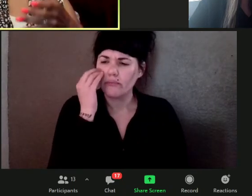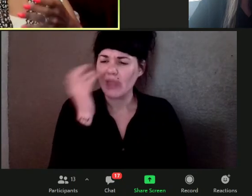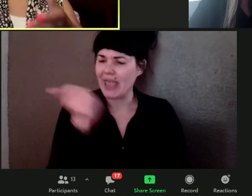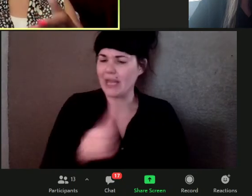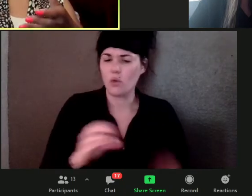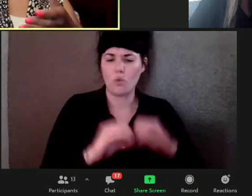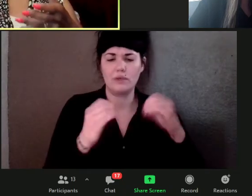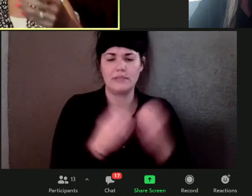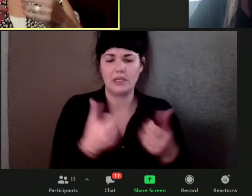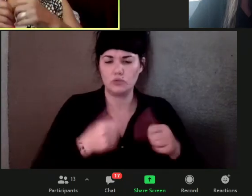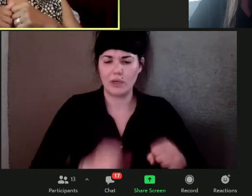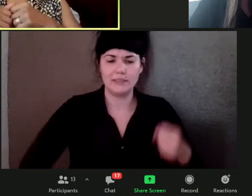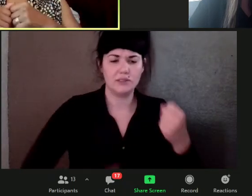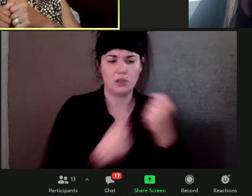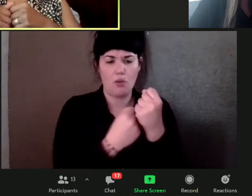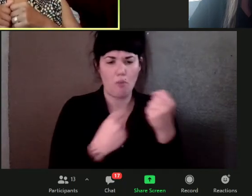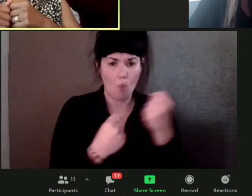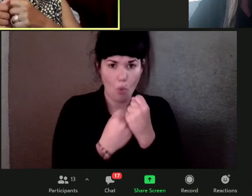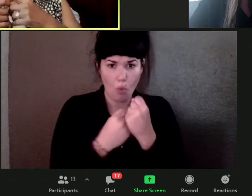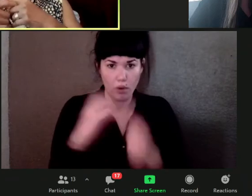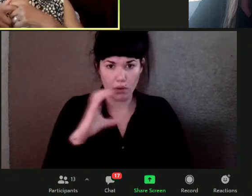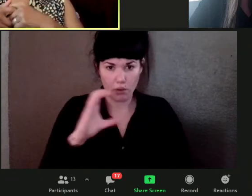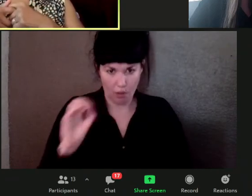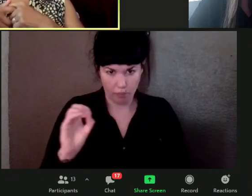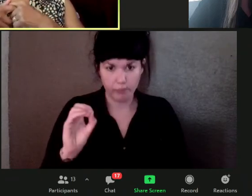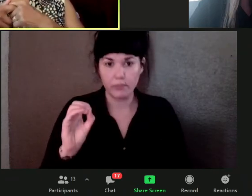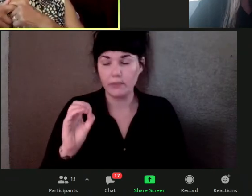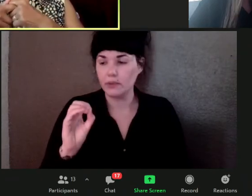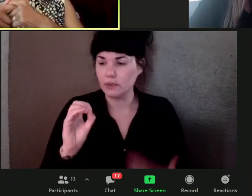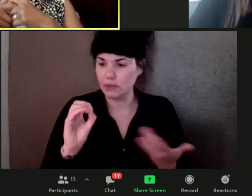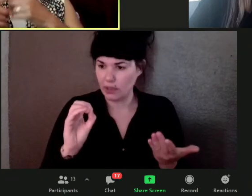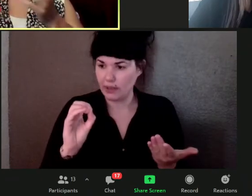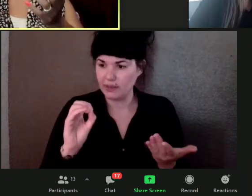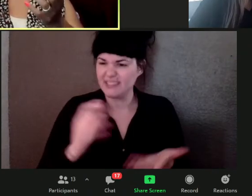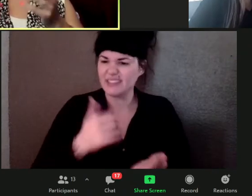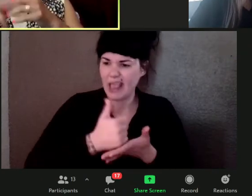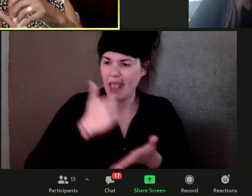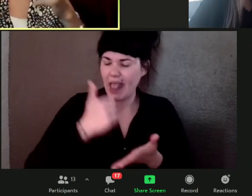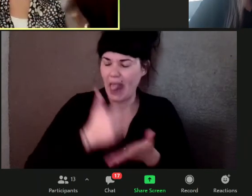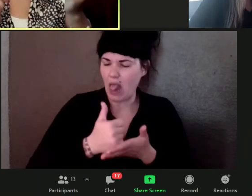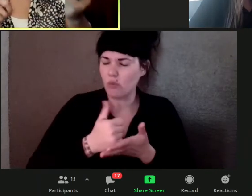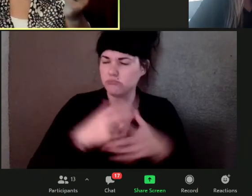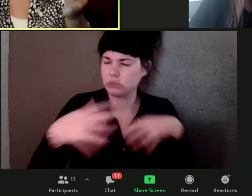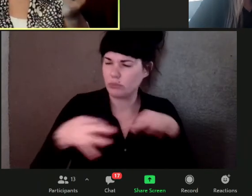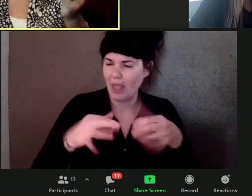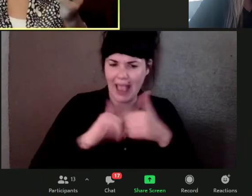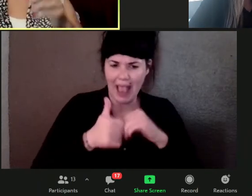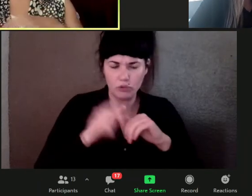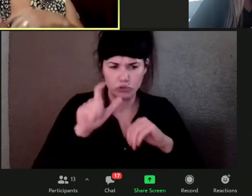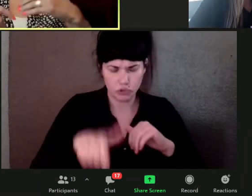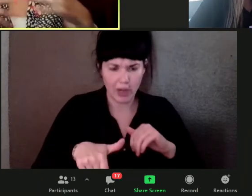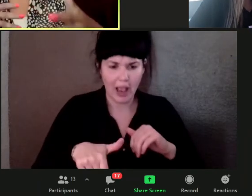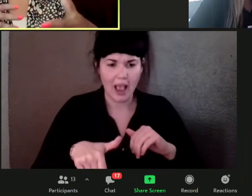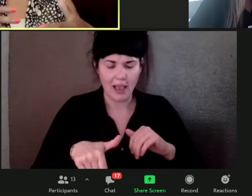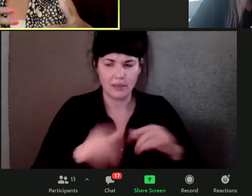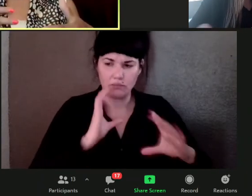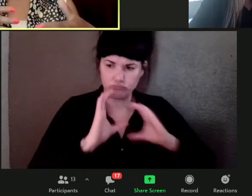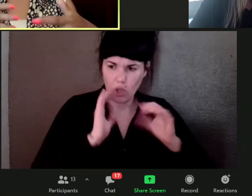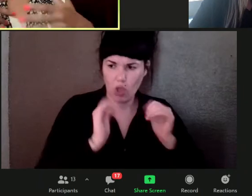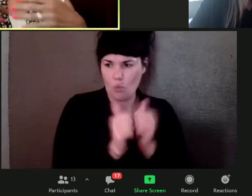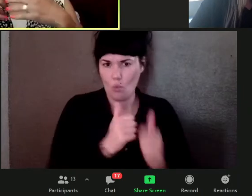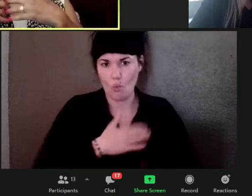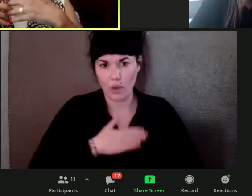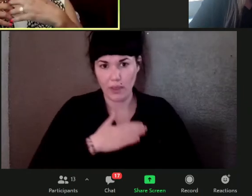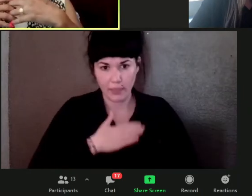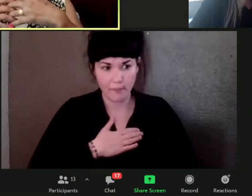these conversations with their staff members? Because, you know, this whole question of should I be masked? Shouldn't I? Do I want to be around